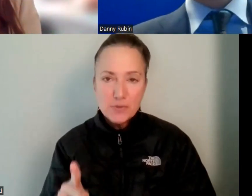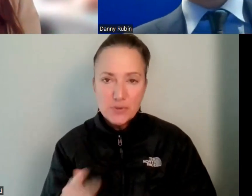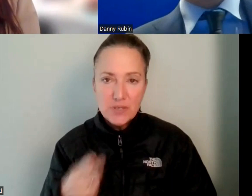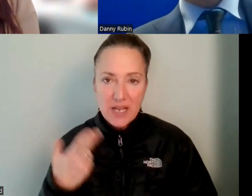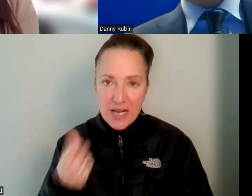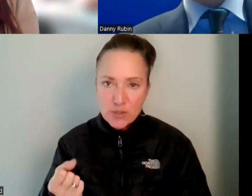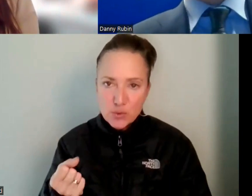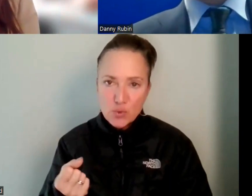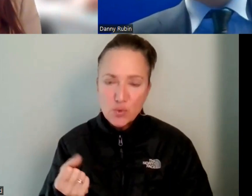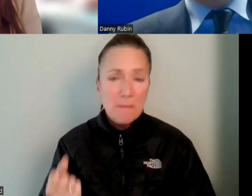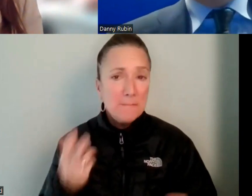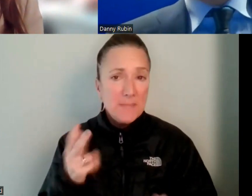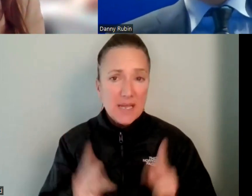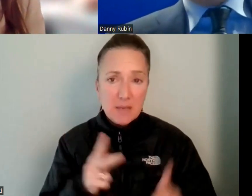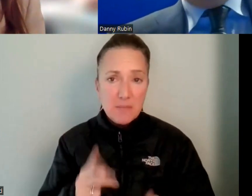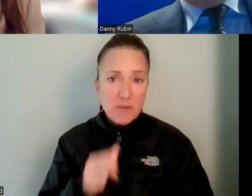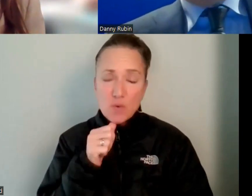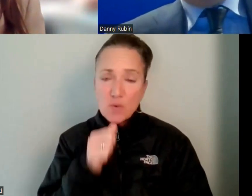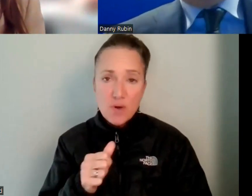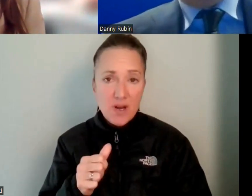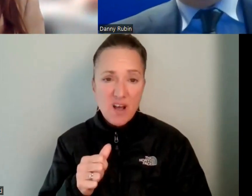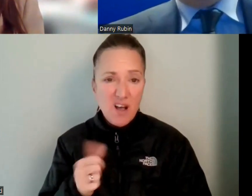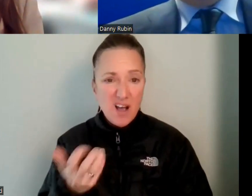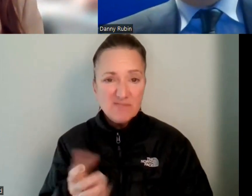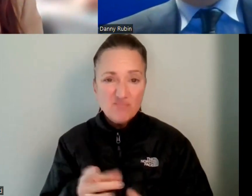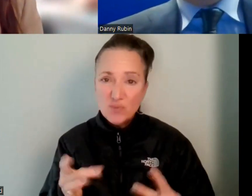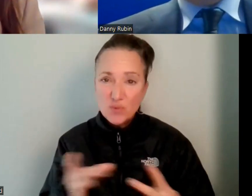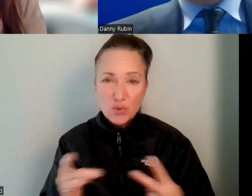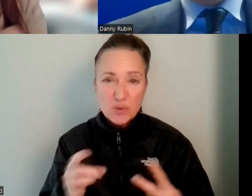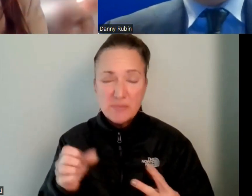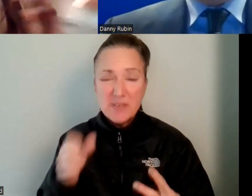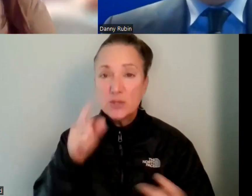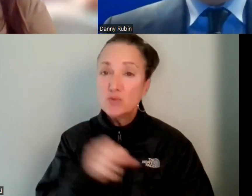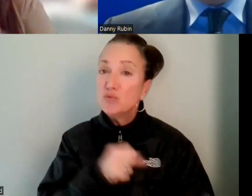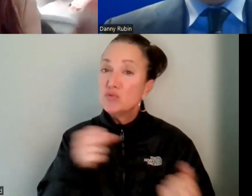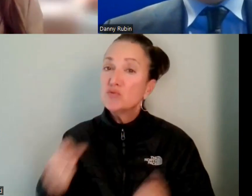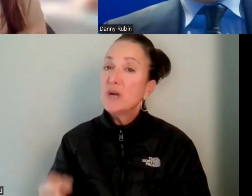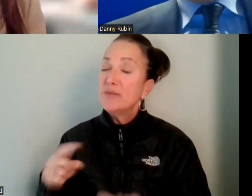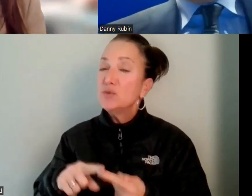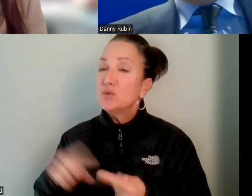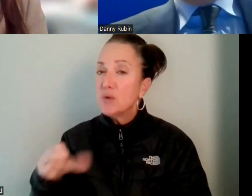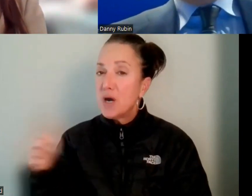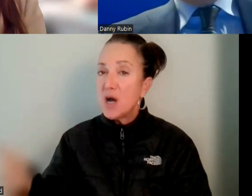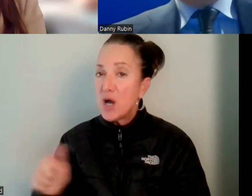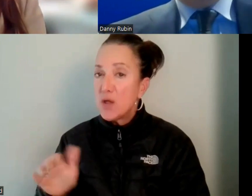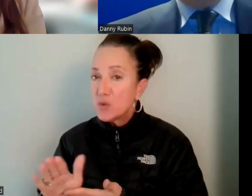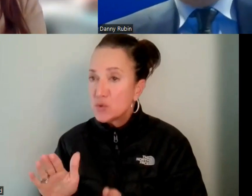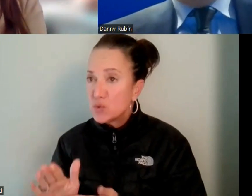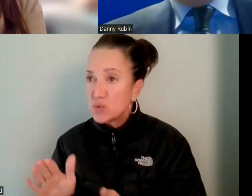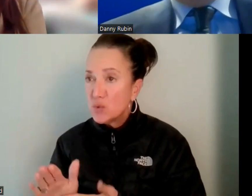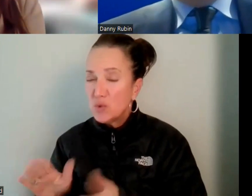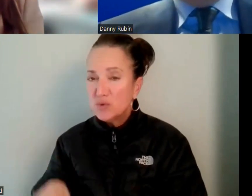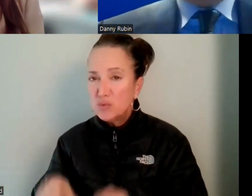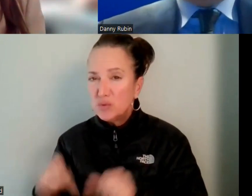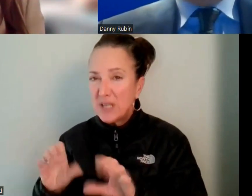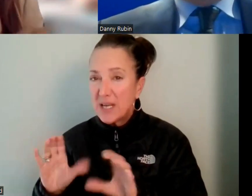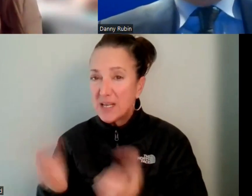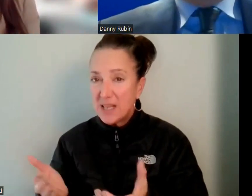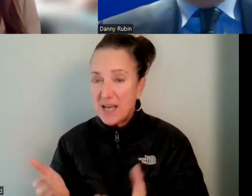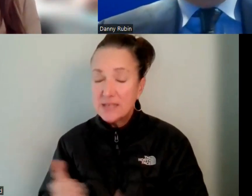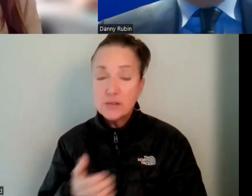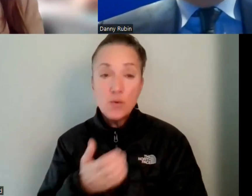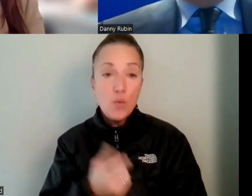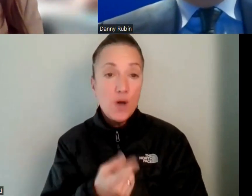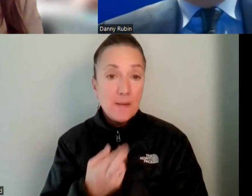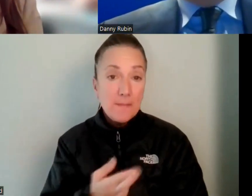not able to take that class Mm. because it was offered at a different school. So they had to travel to and from to that school. One of my friends